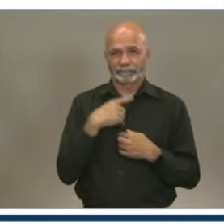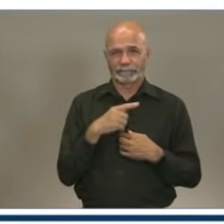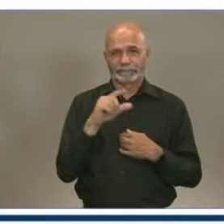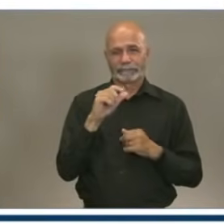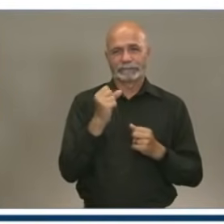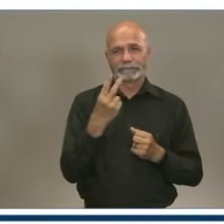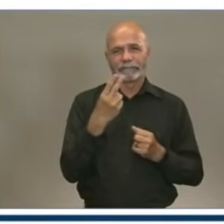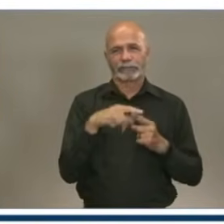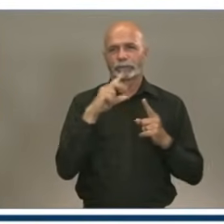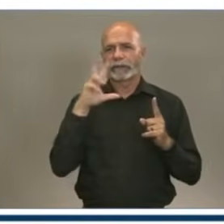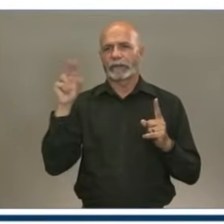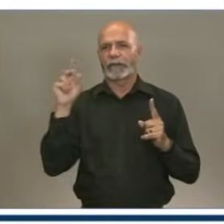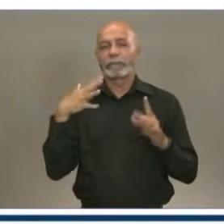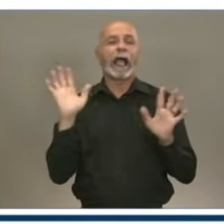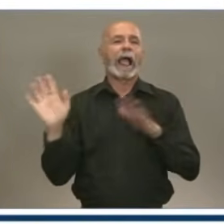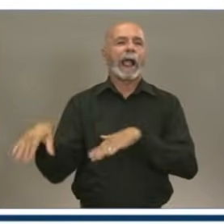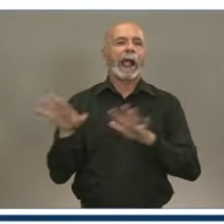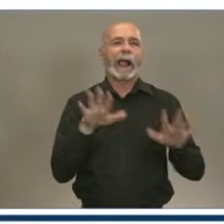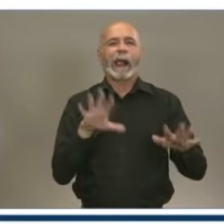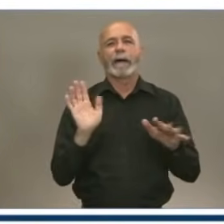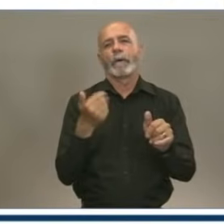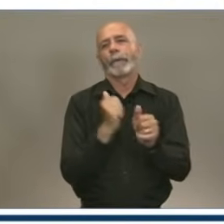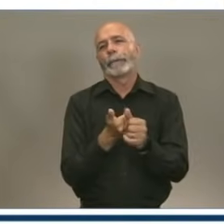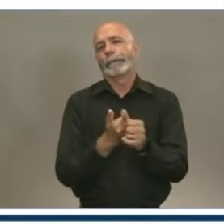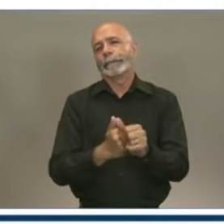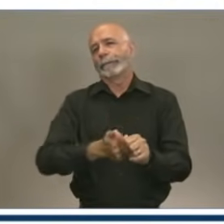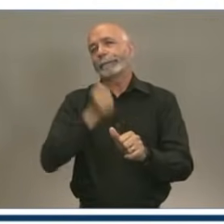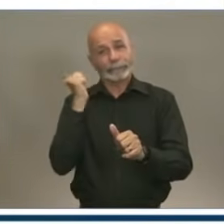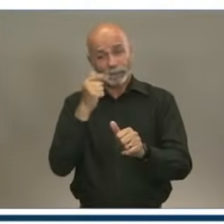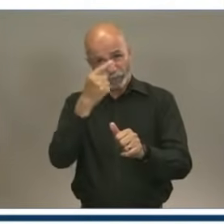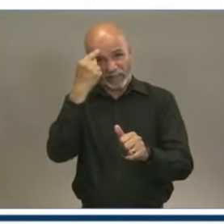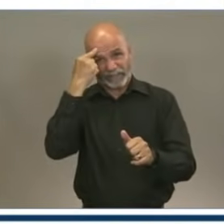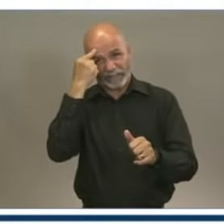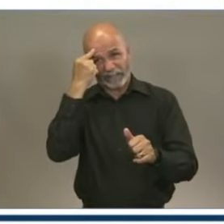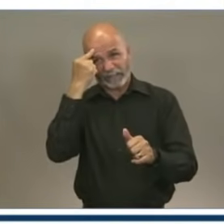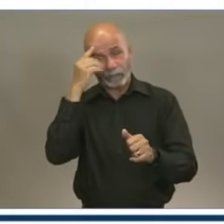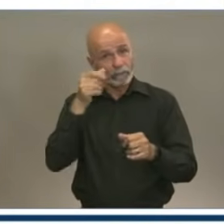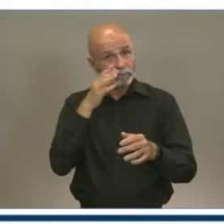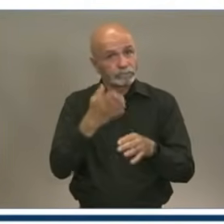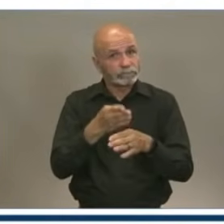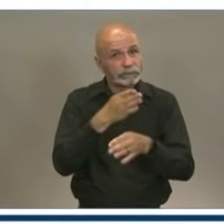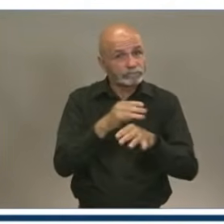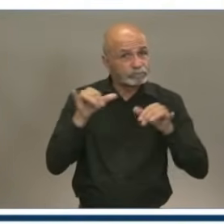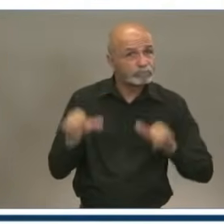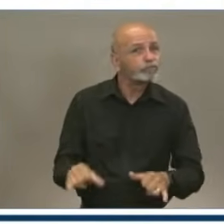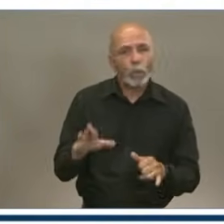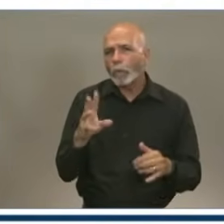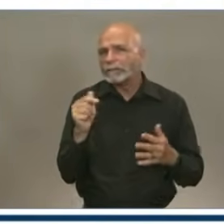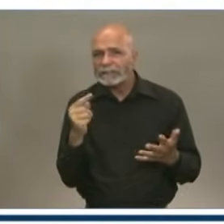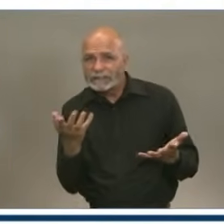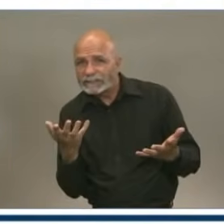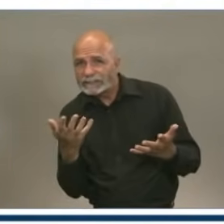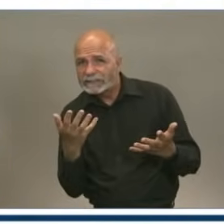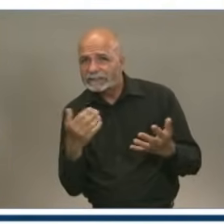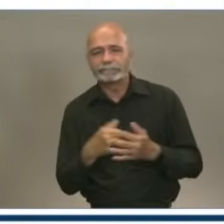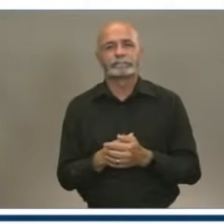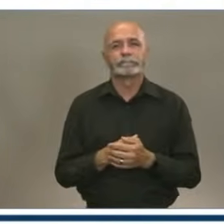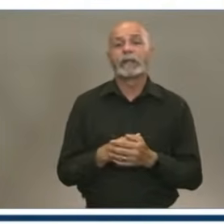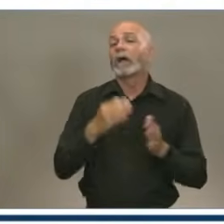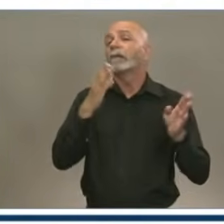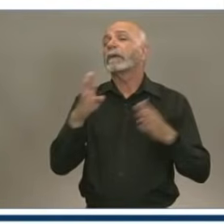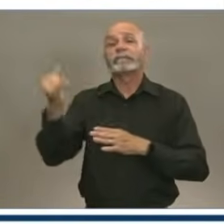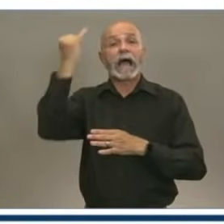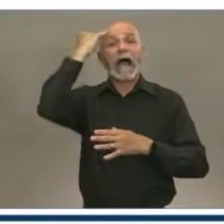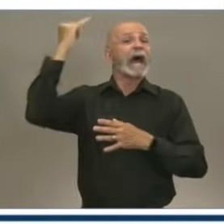wondering, are we seeing any progress with that age group, and are you planning anything else to combat those